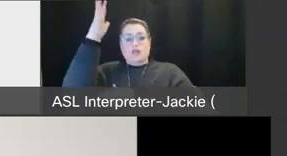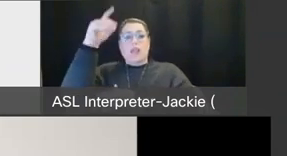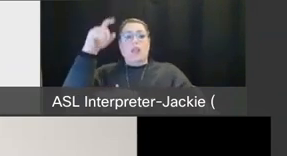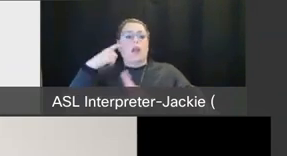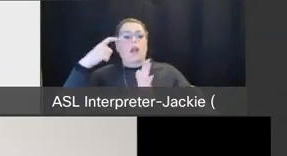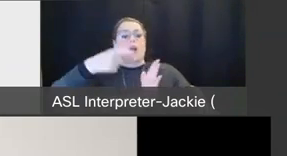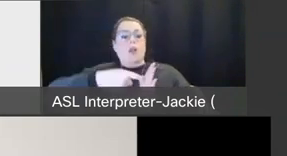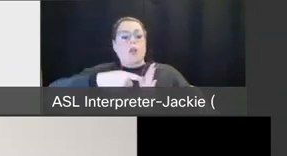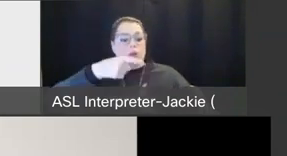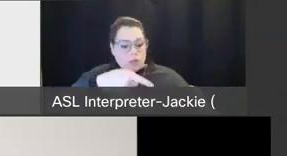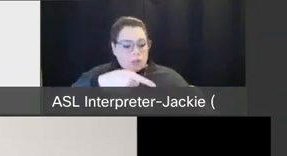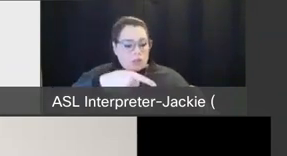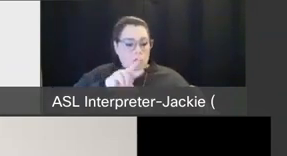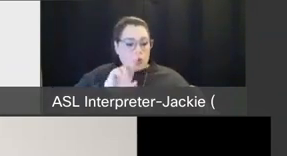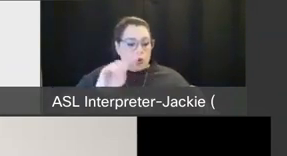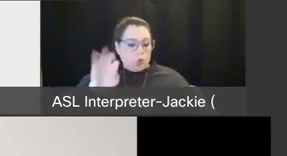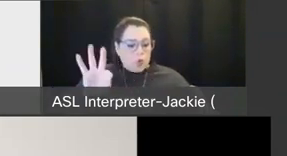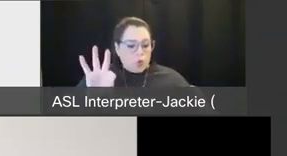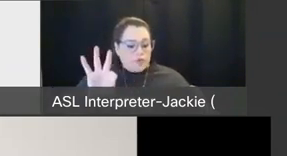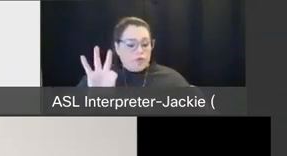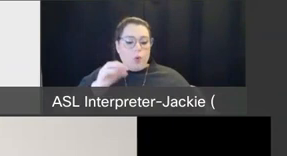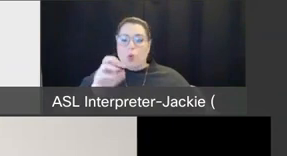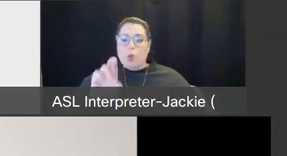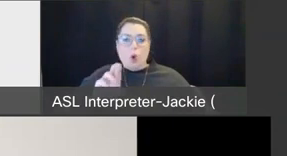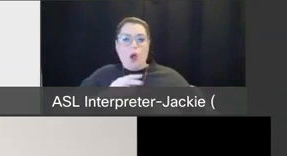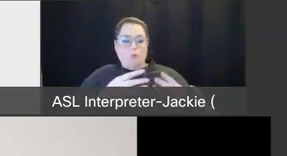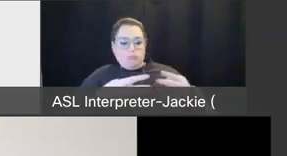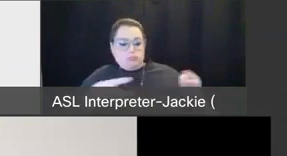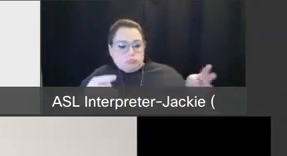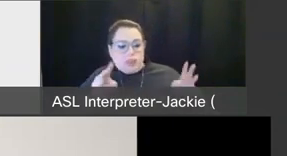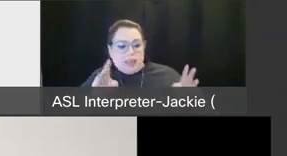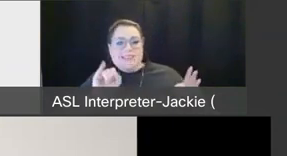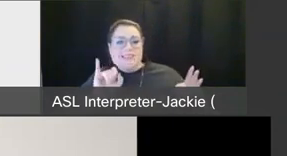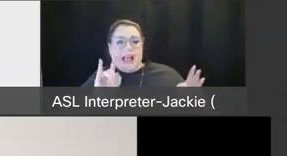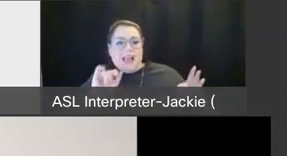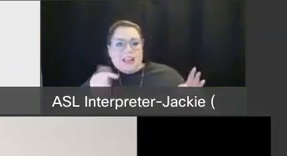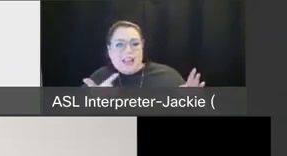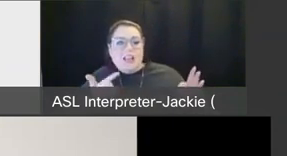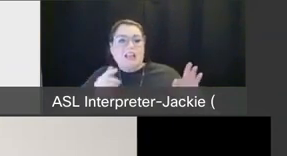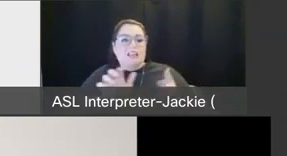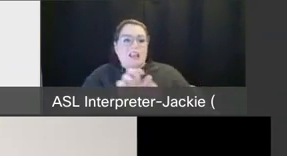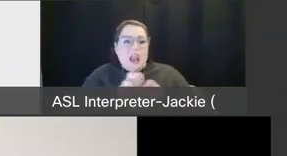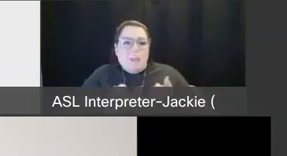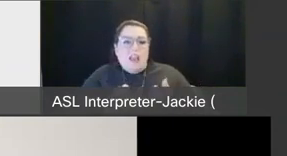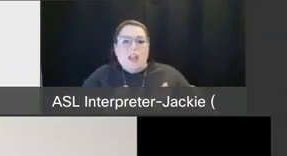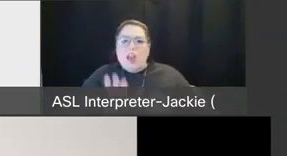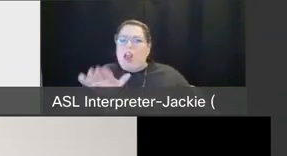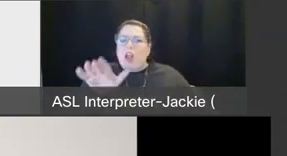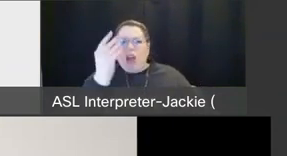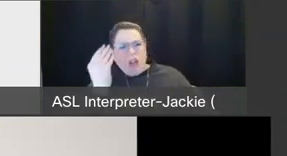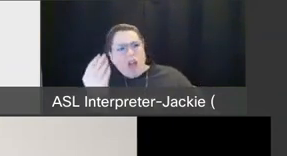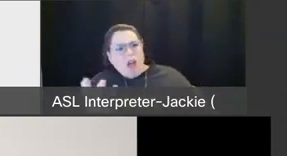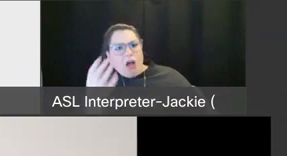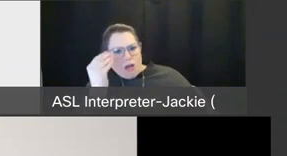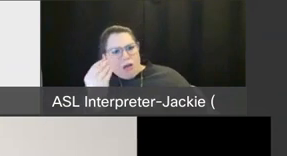your siding, or they talk you in to letting them into your house, and they pitch you a job, and they give you an amazing